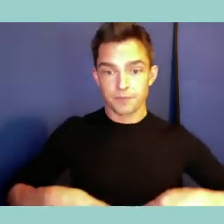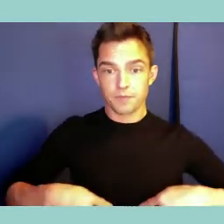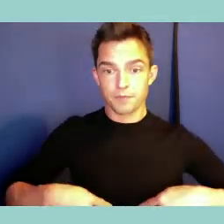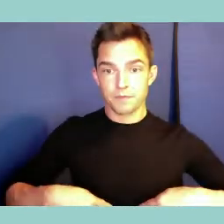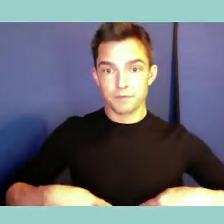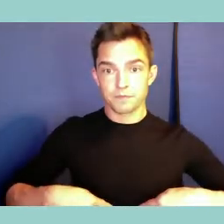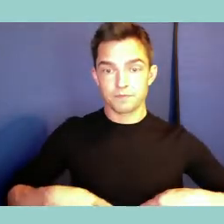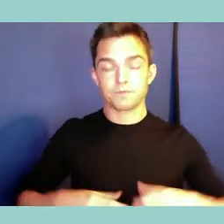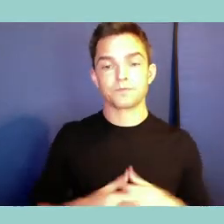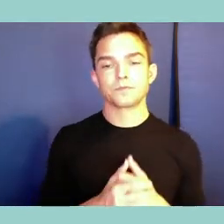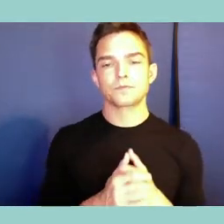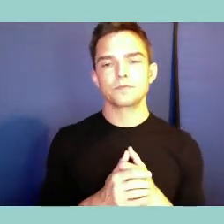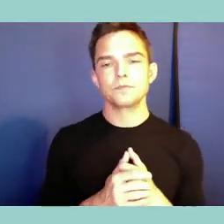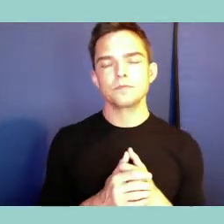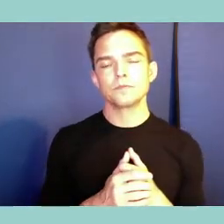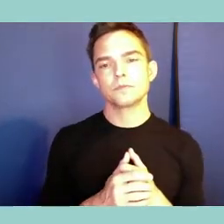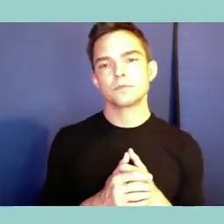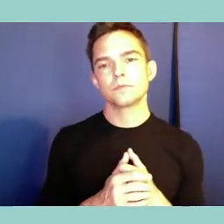abdomen?